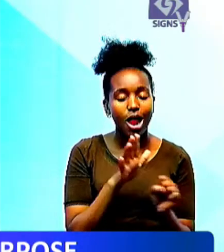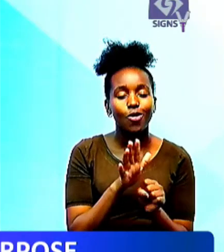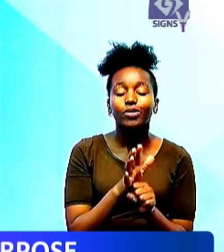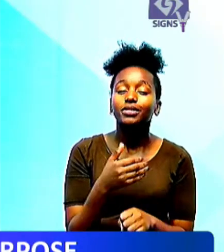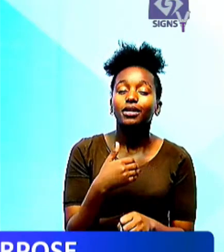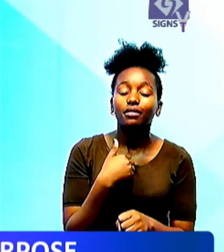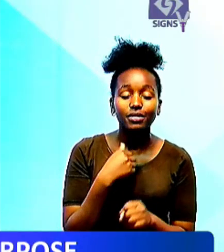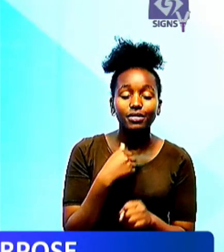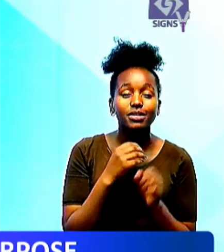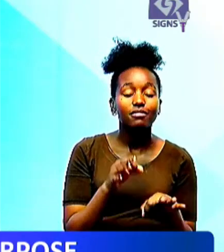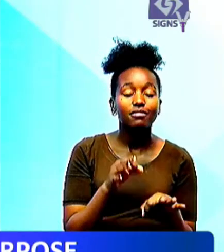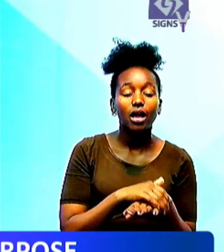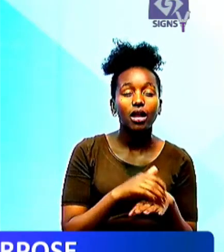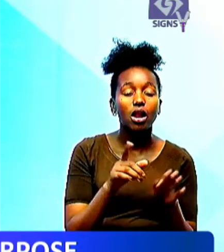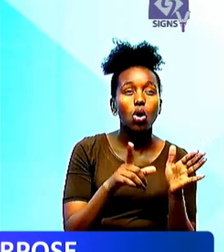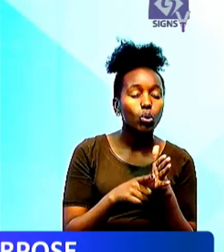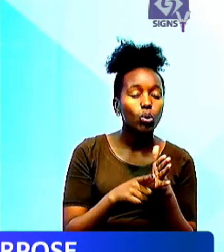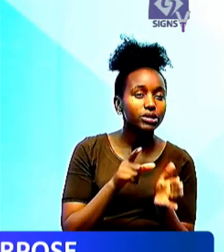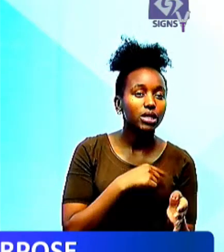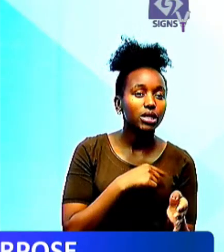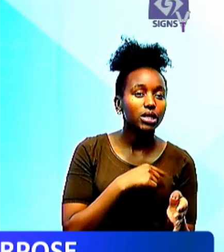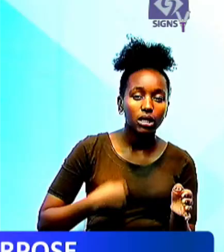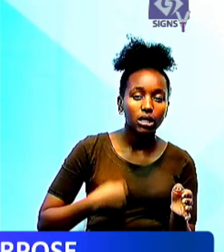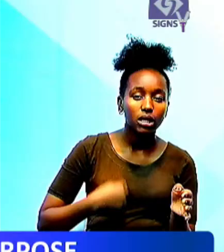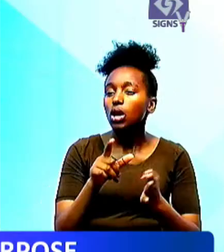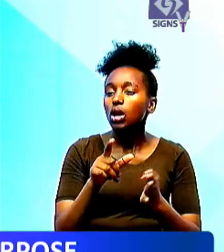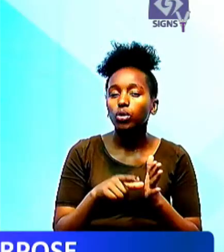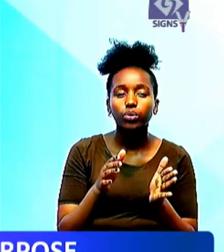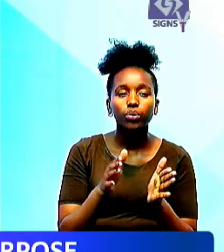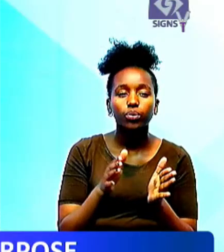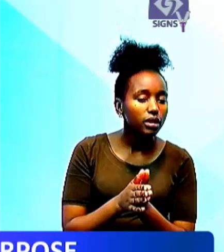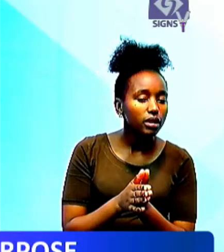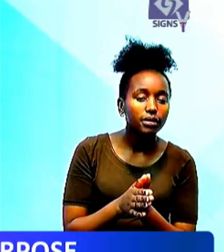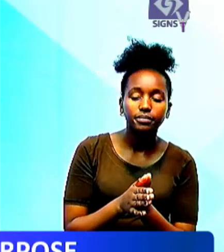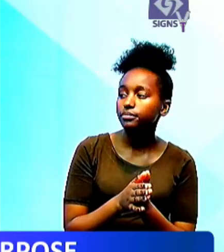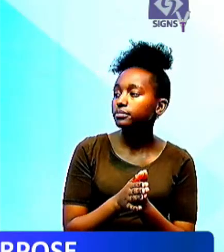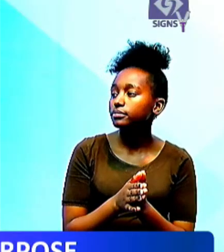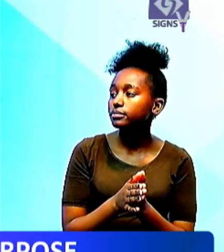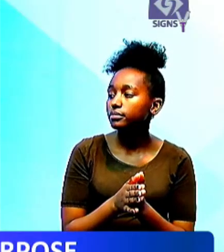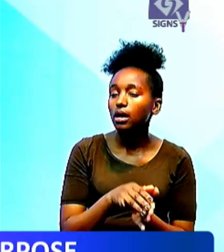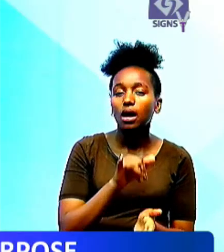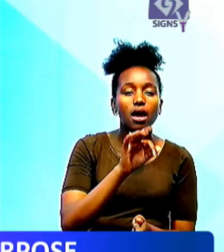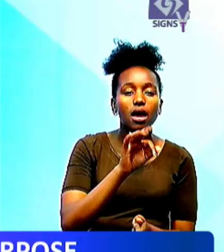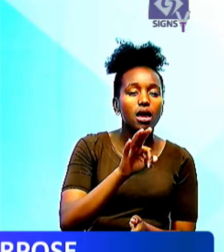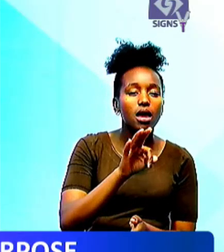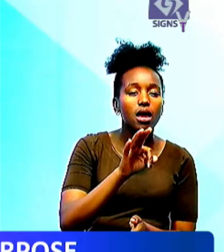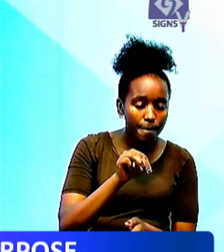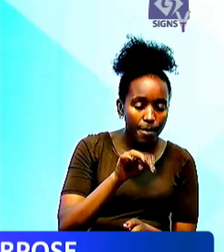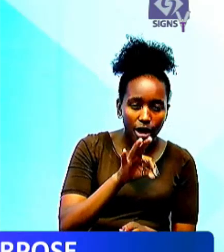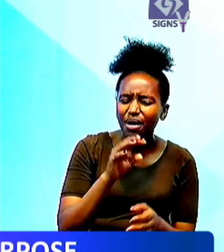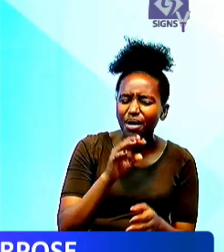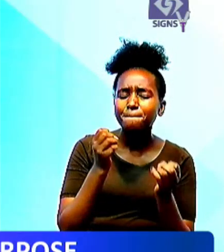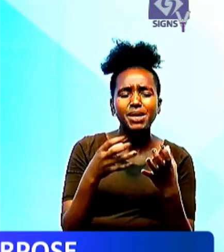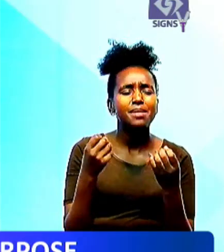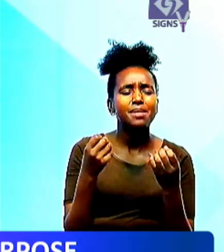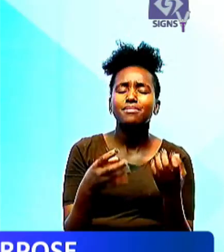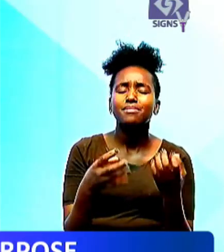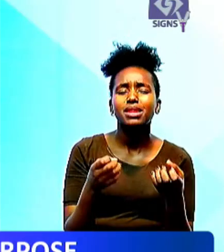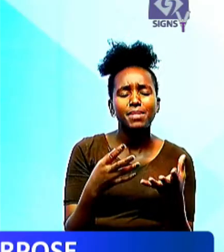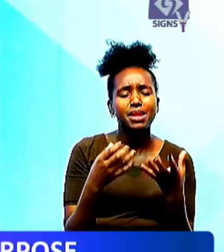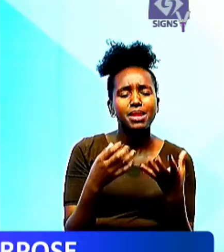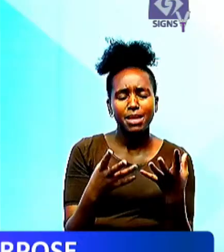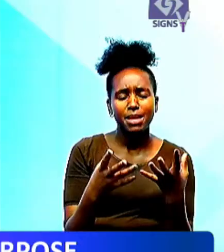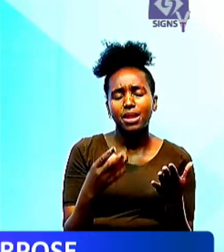when we have a China, we have a loan with the China government, we have a loan maturing from IMF and all that. We need dollar to pay these